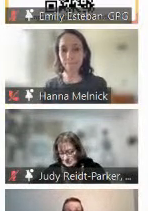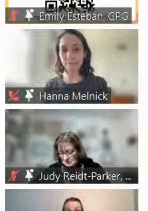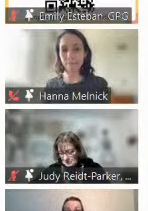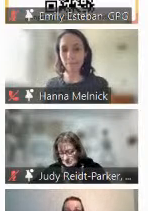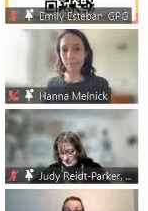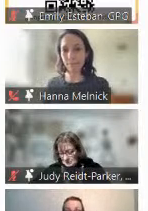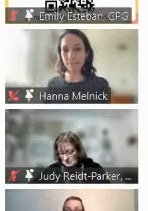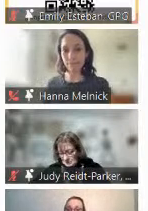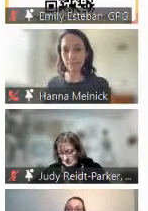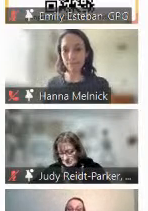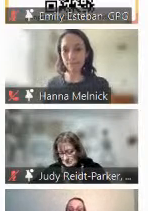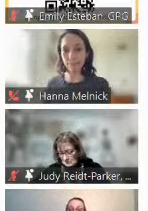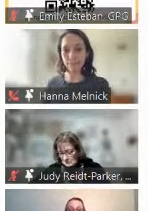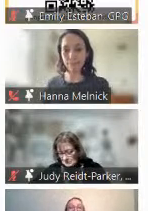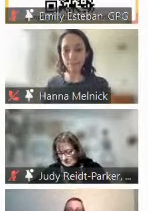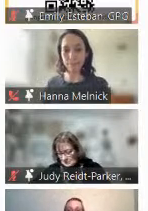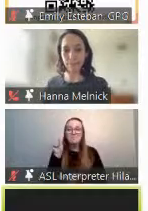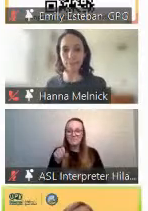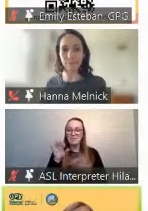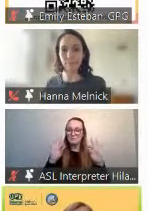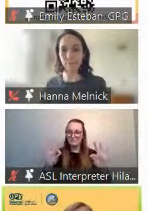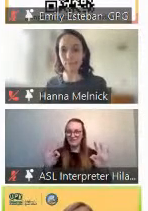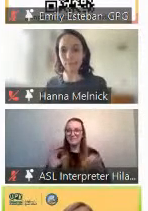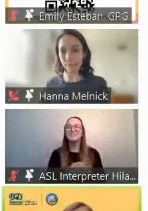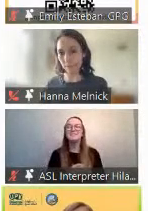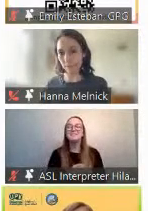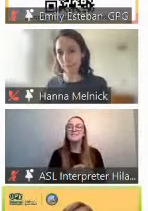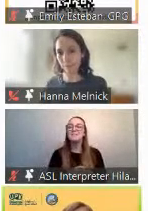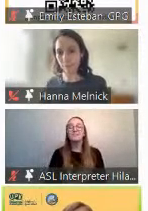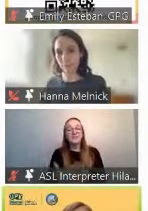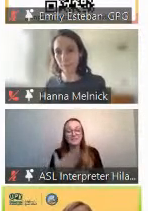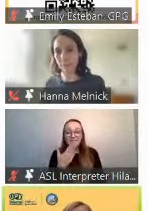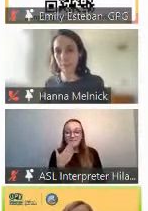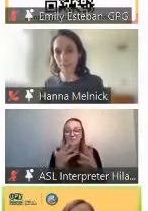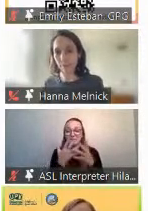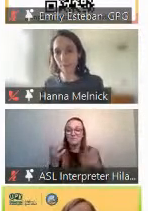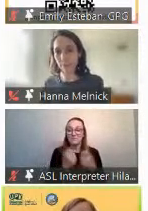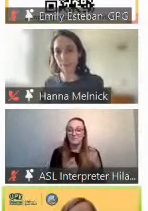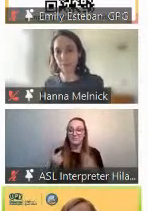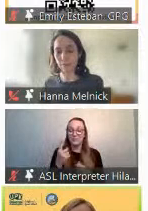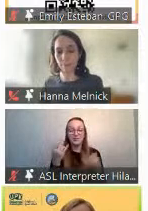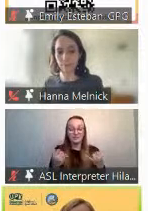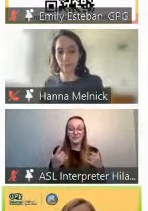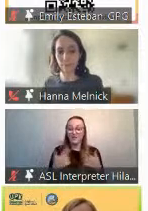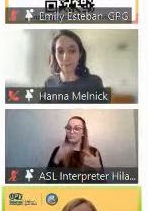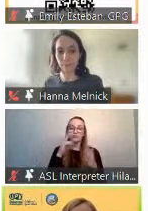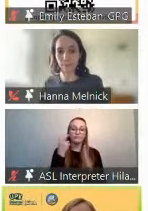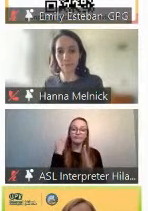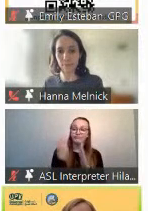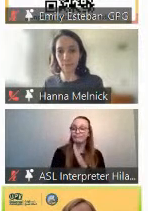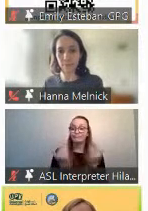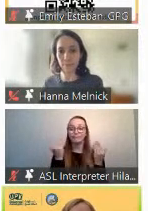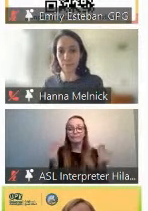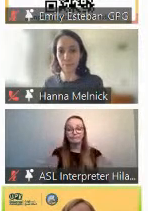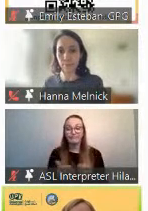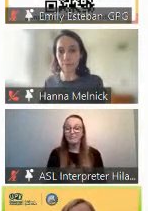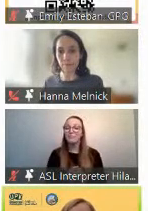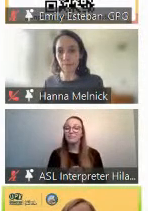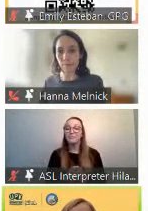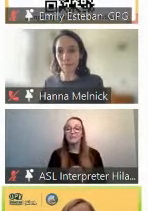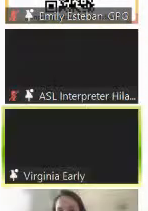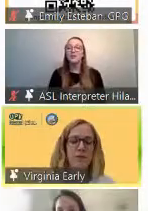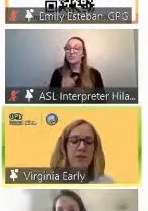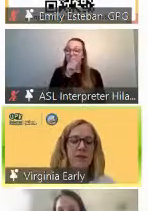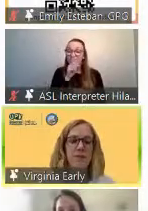I see people nodding. Perfect. Well, so thank you so much, everybody. So we'll just dive right in here. So there are really